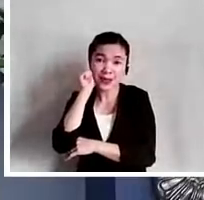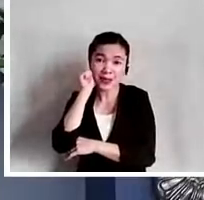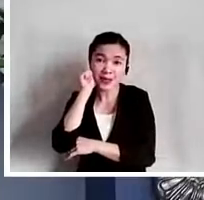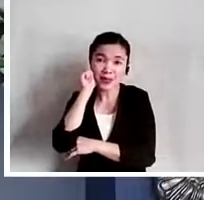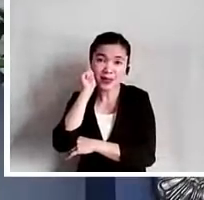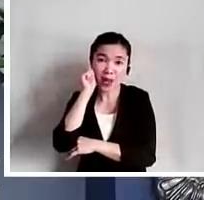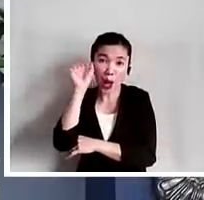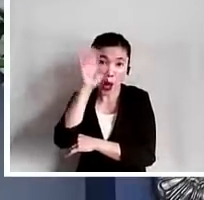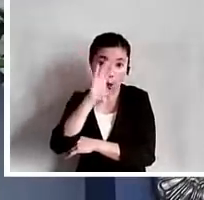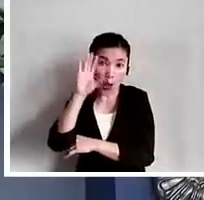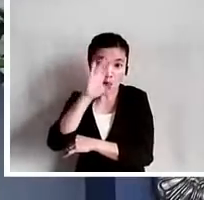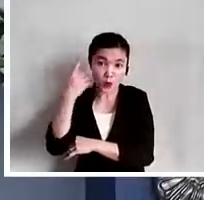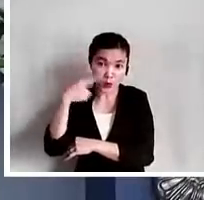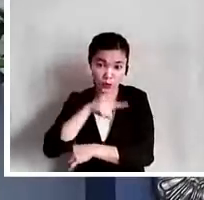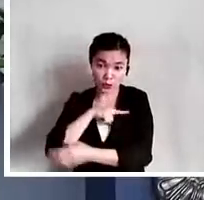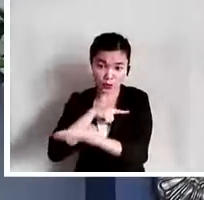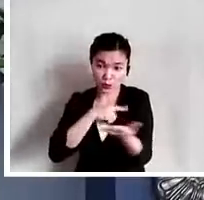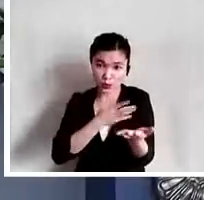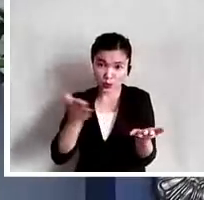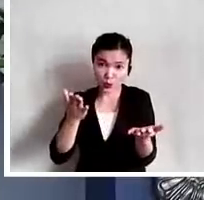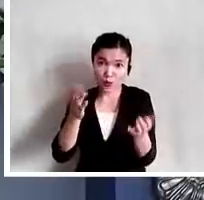us with love.